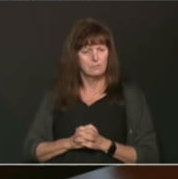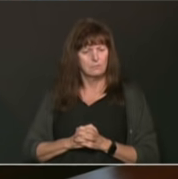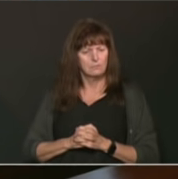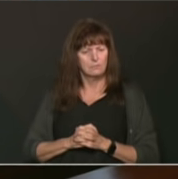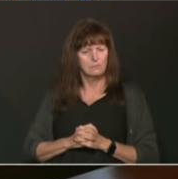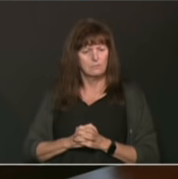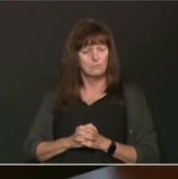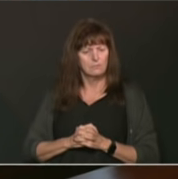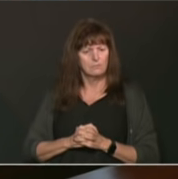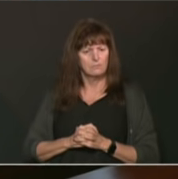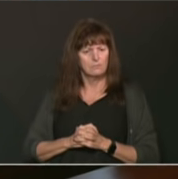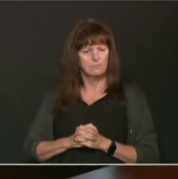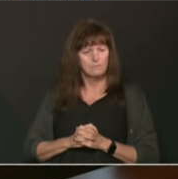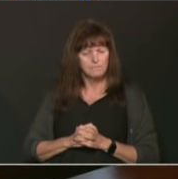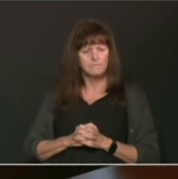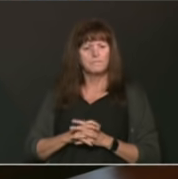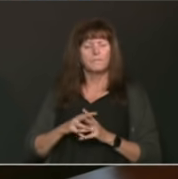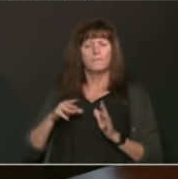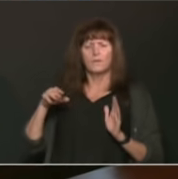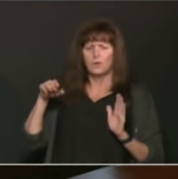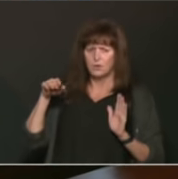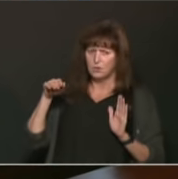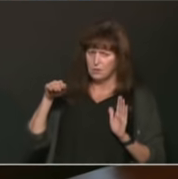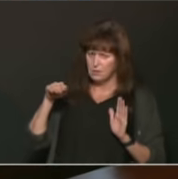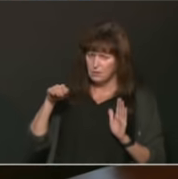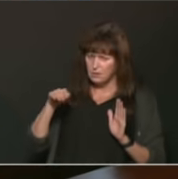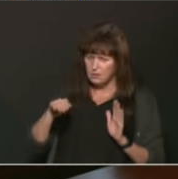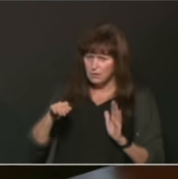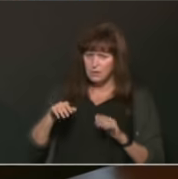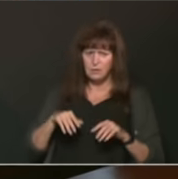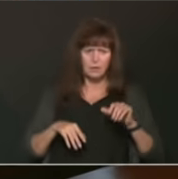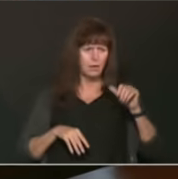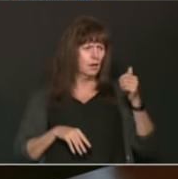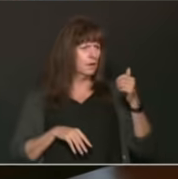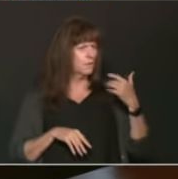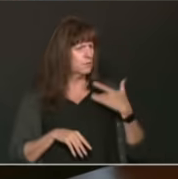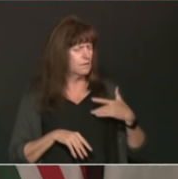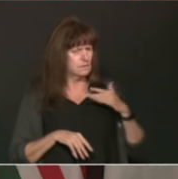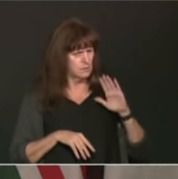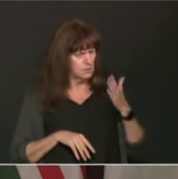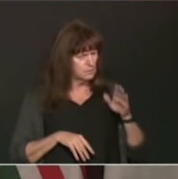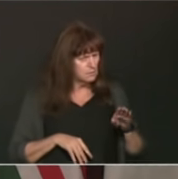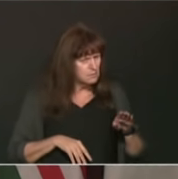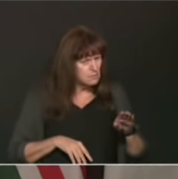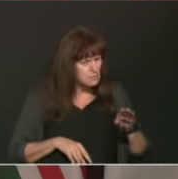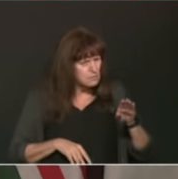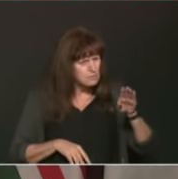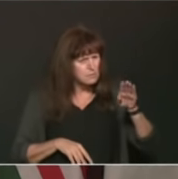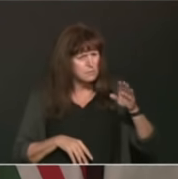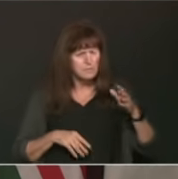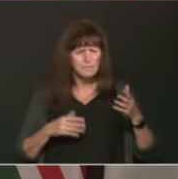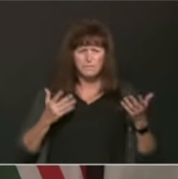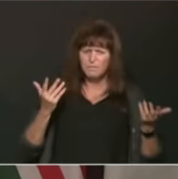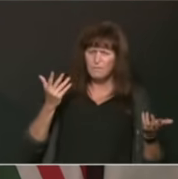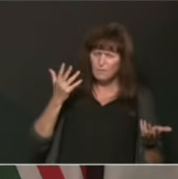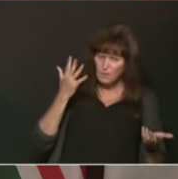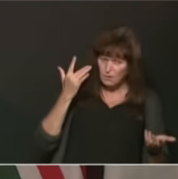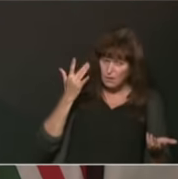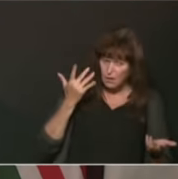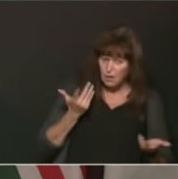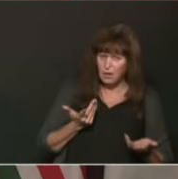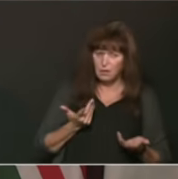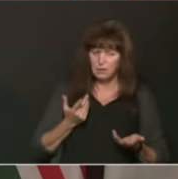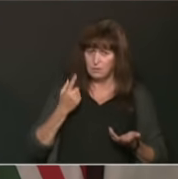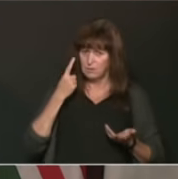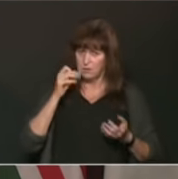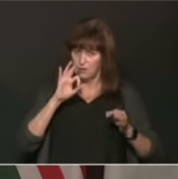do you attribute the drop here in Ontario, and how much do you see as connected to lockdown measures and